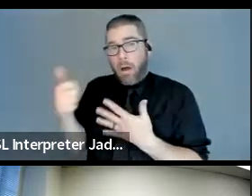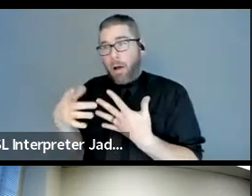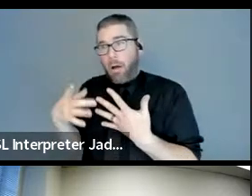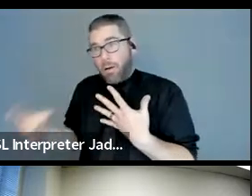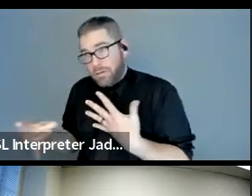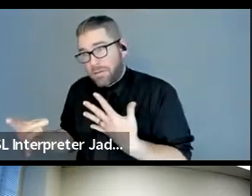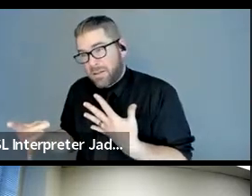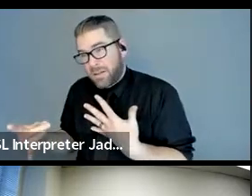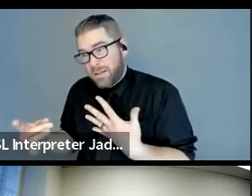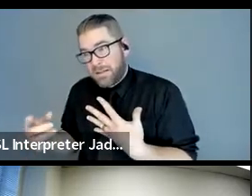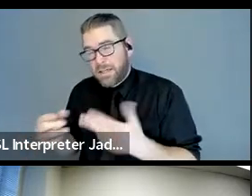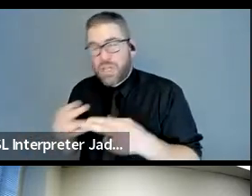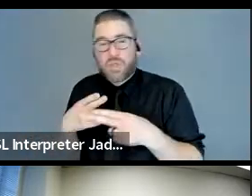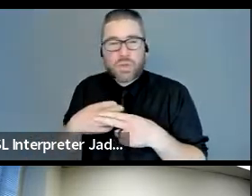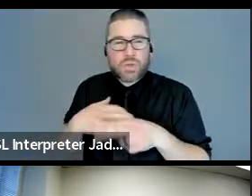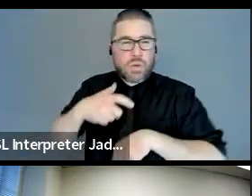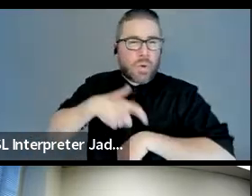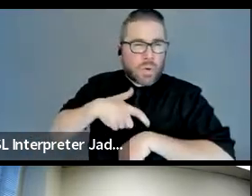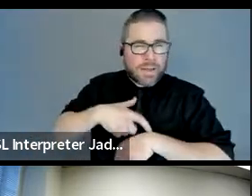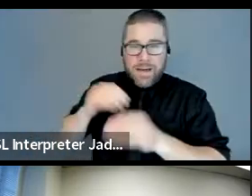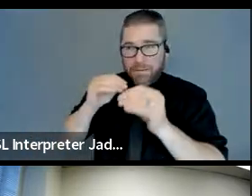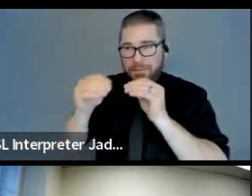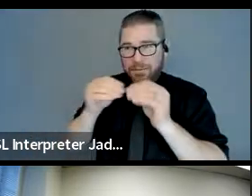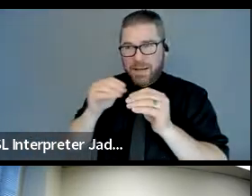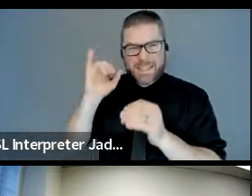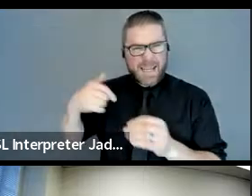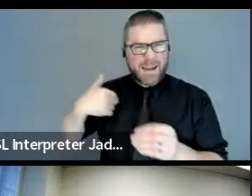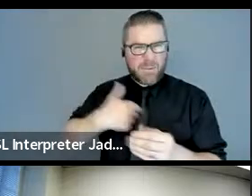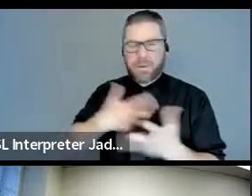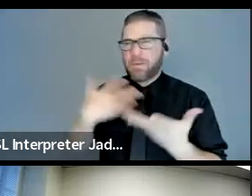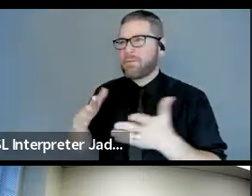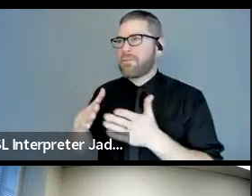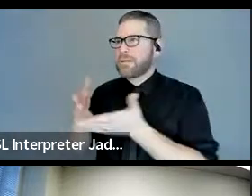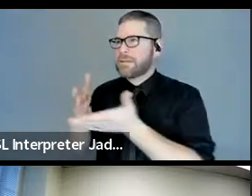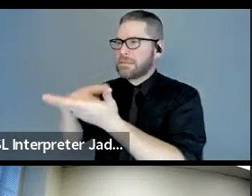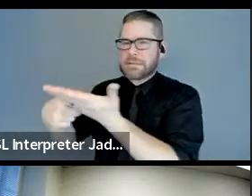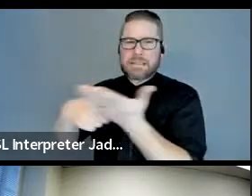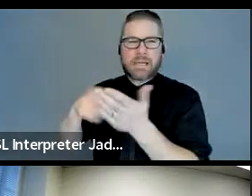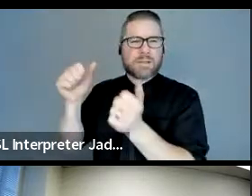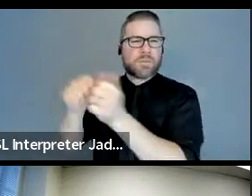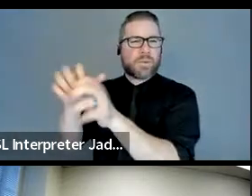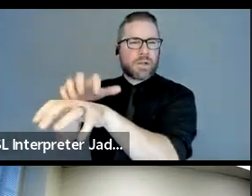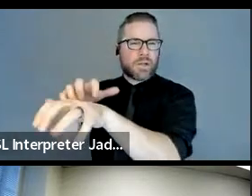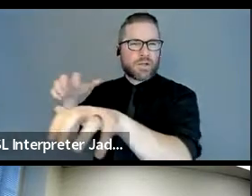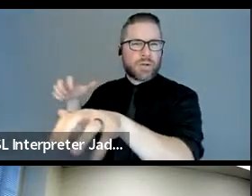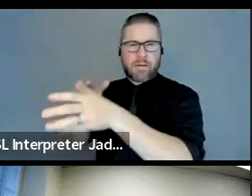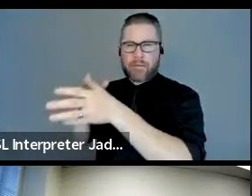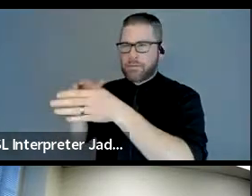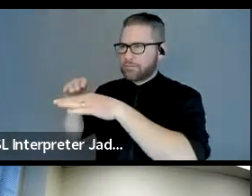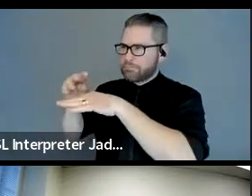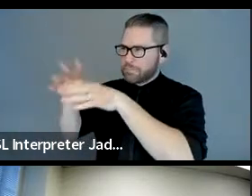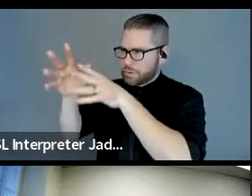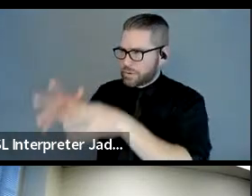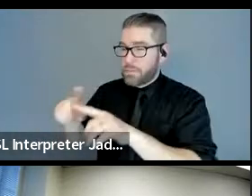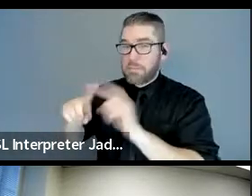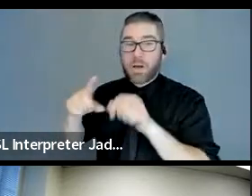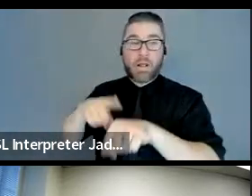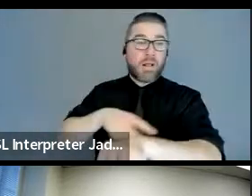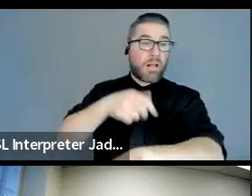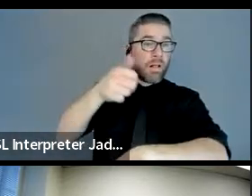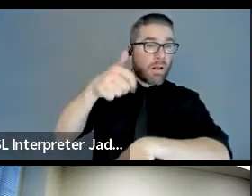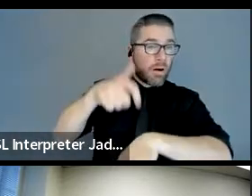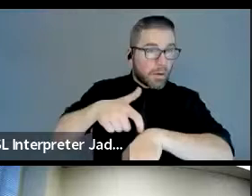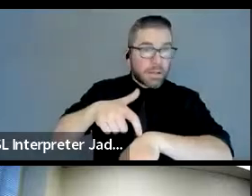our traffic consultant. And then with the longer-term fix to potentially do